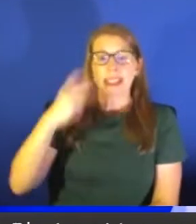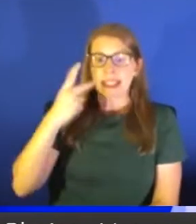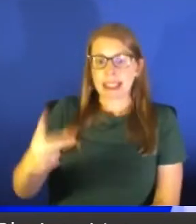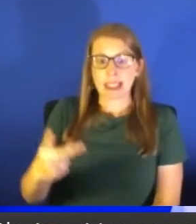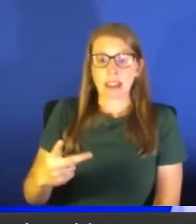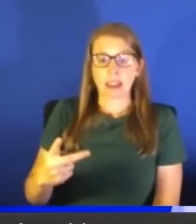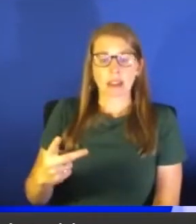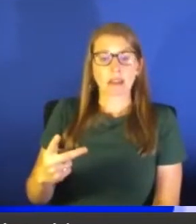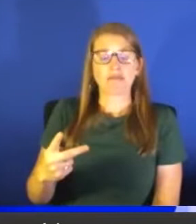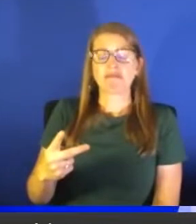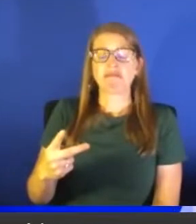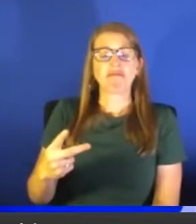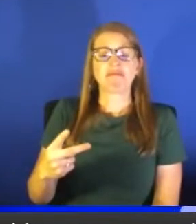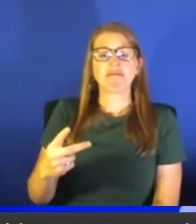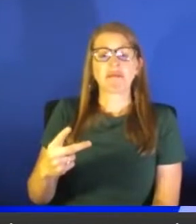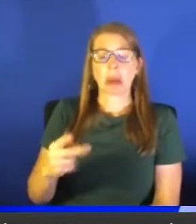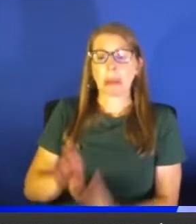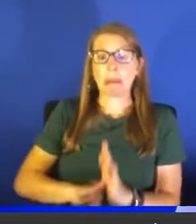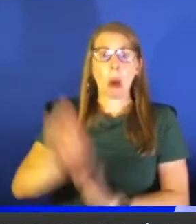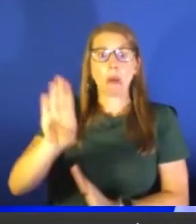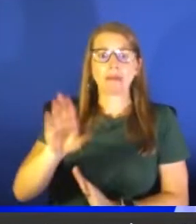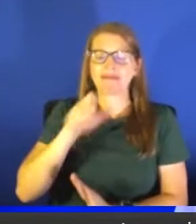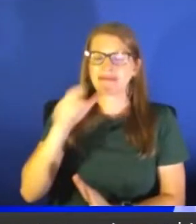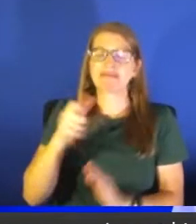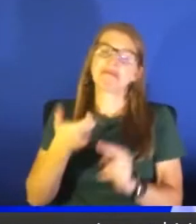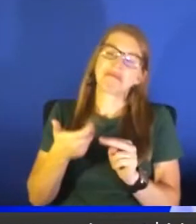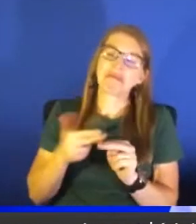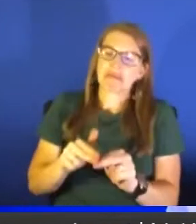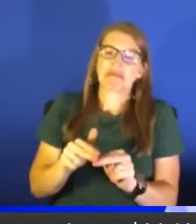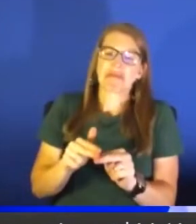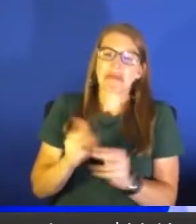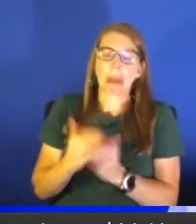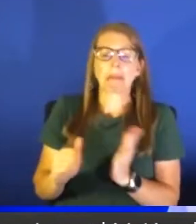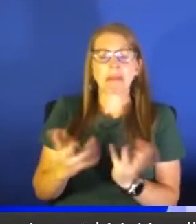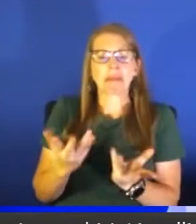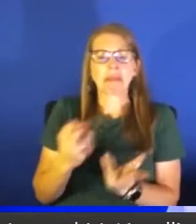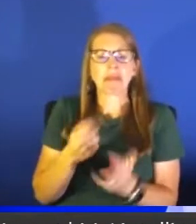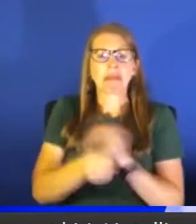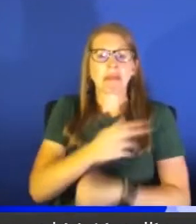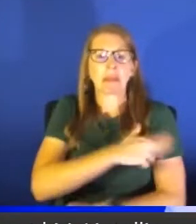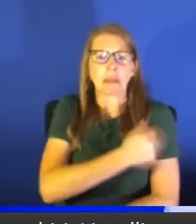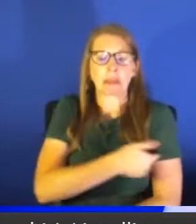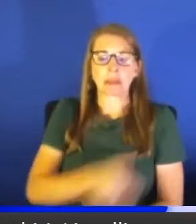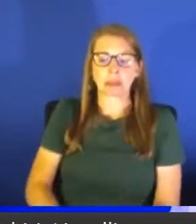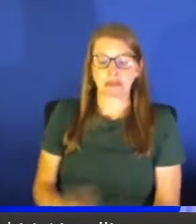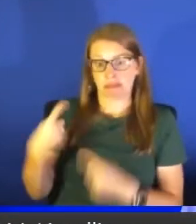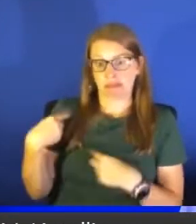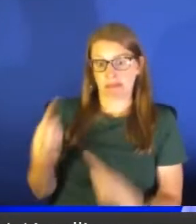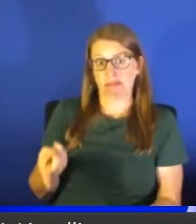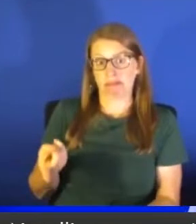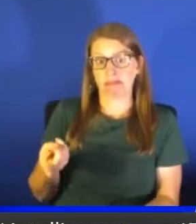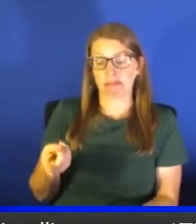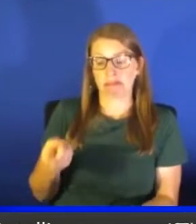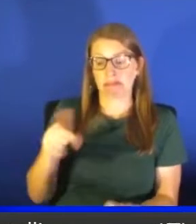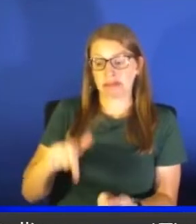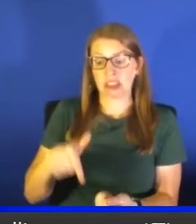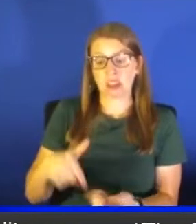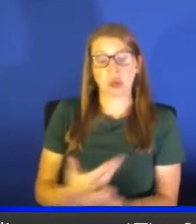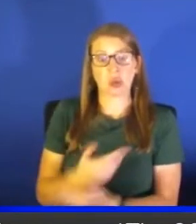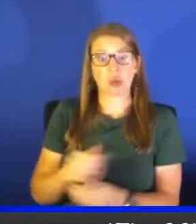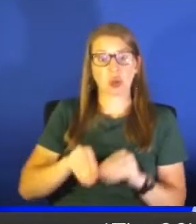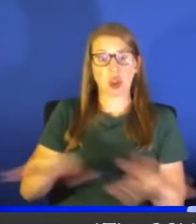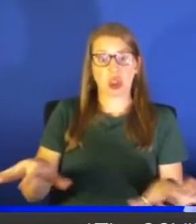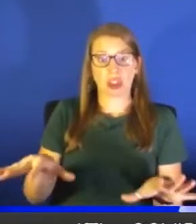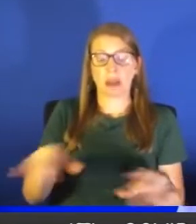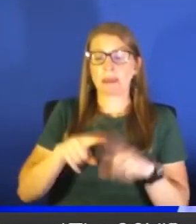a very large uptick. We have seen some increase in hospitalizations since this new surge is going on, but